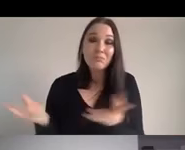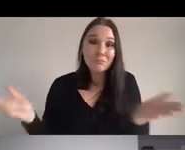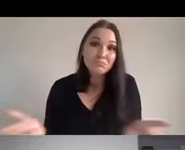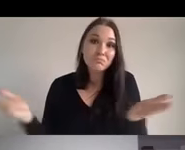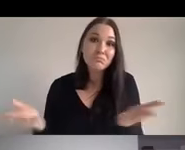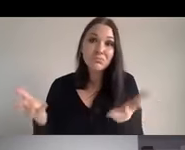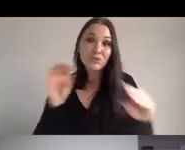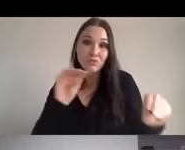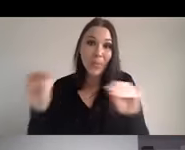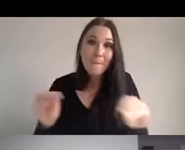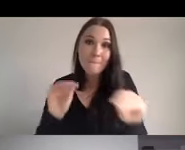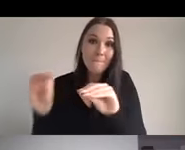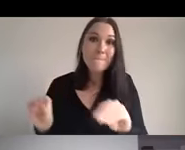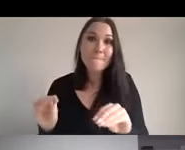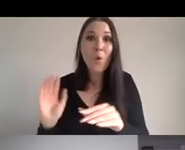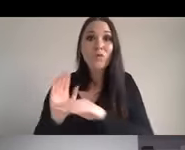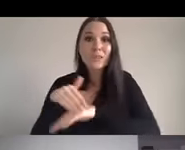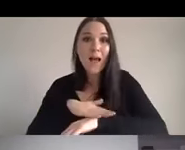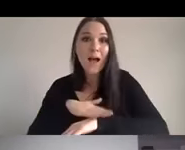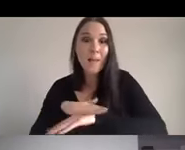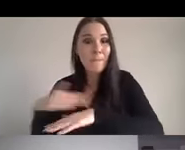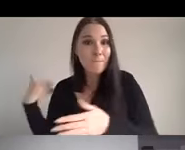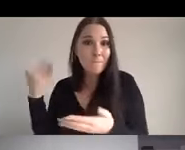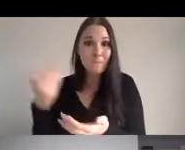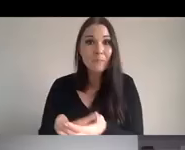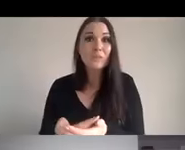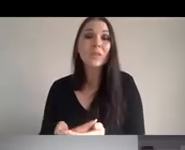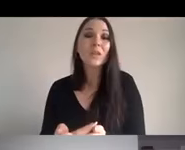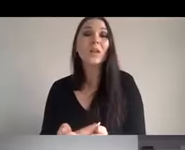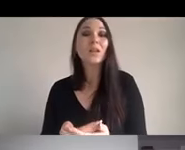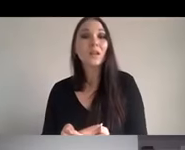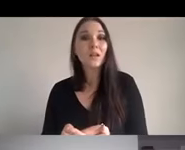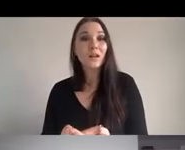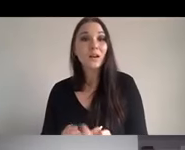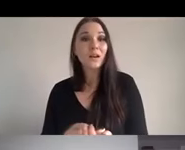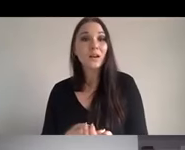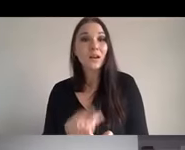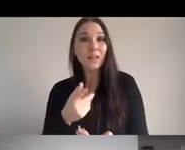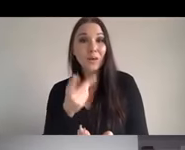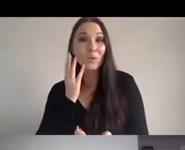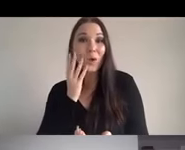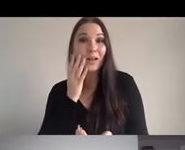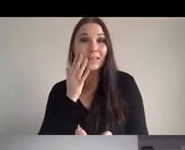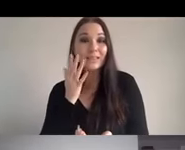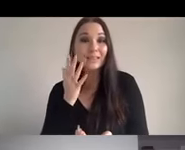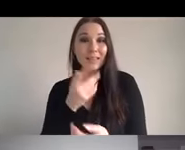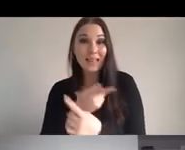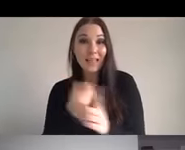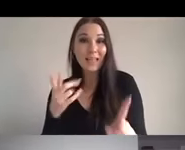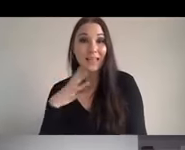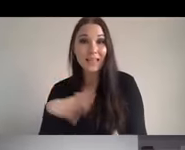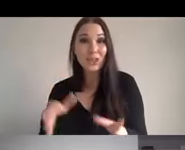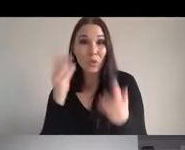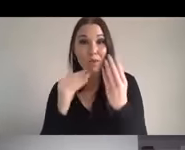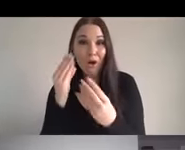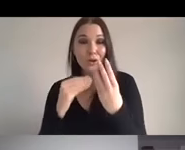it over some time. And in the cases where then it's necessary for them to learn, I've often found